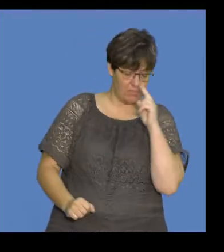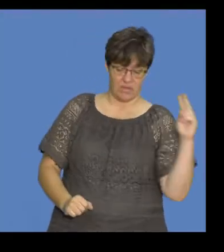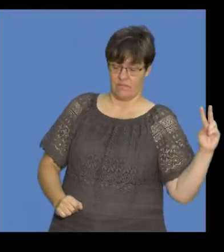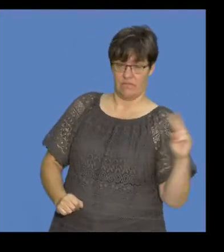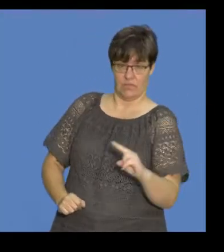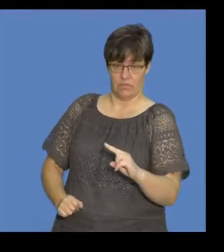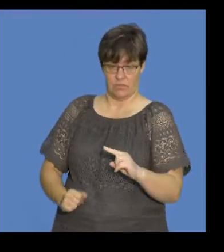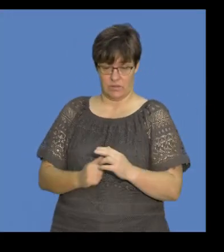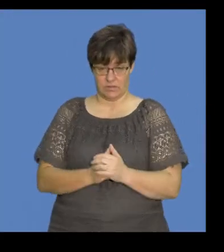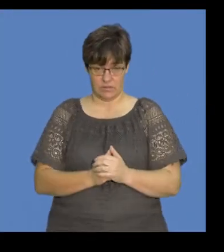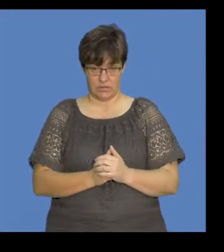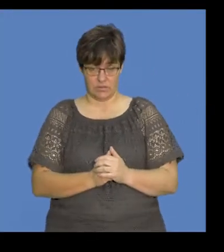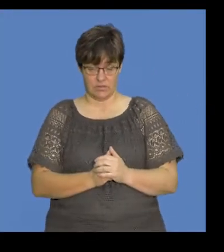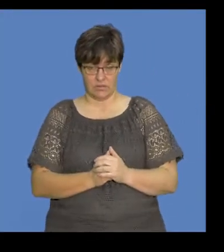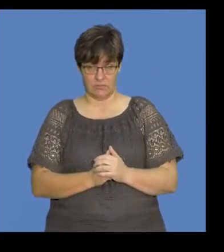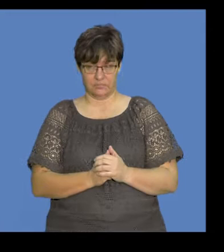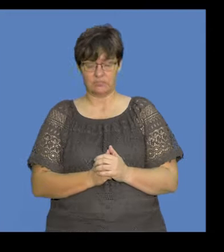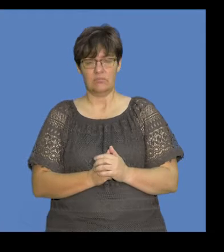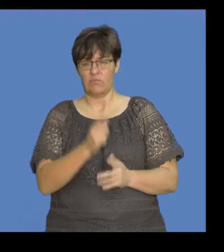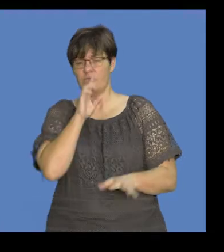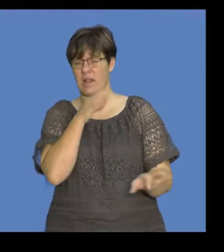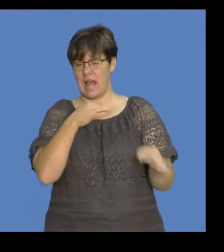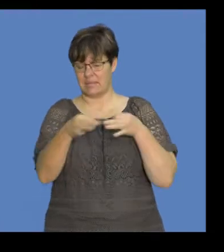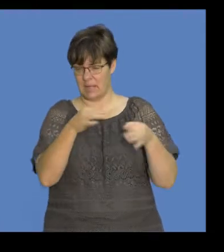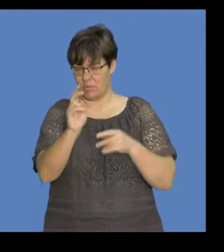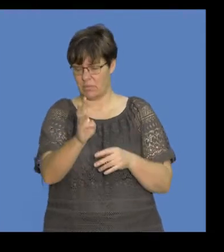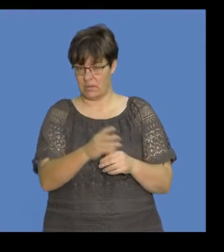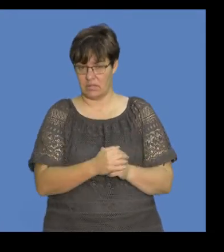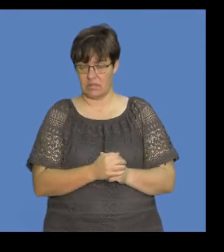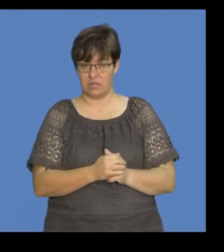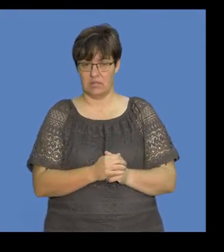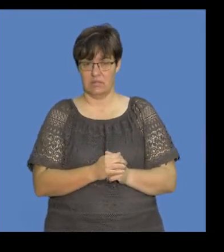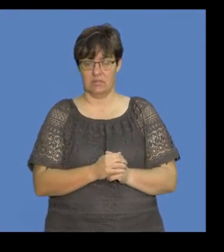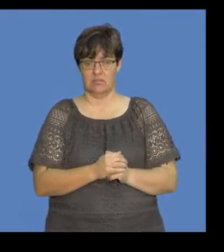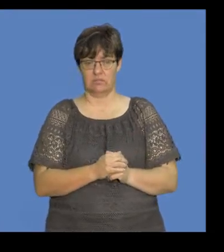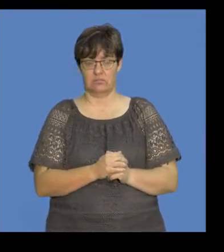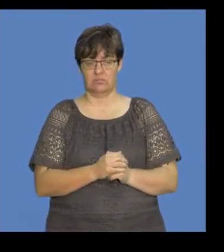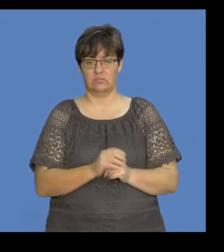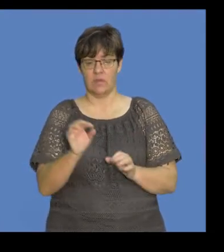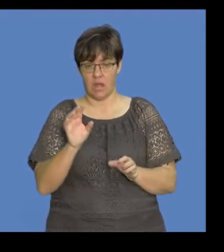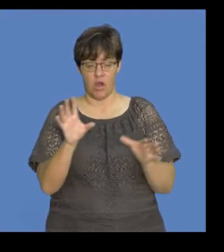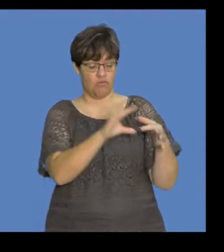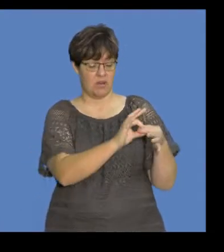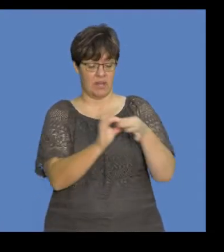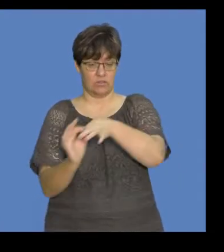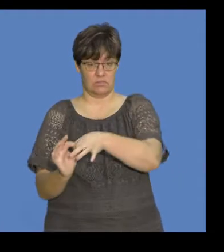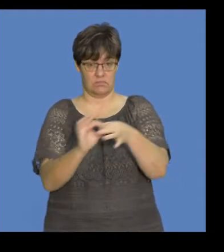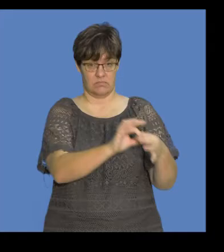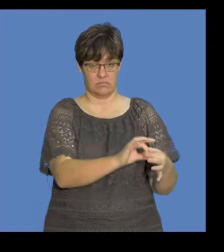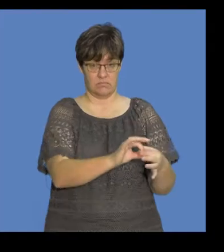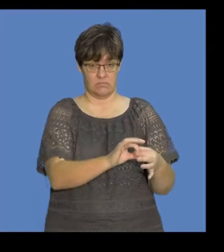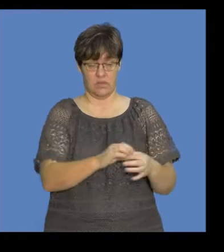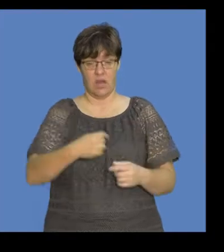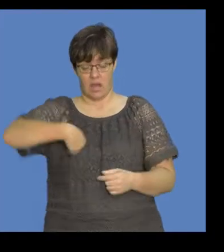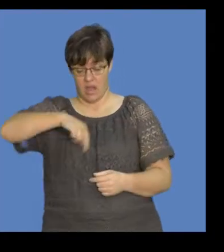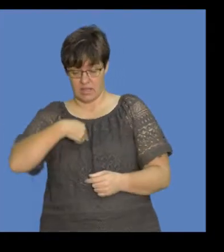opposite point of view. Okay? I'm going to explain that. Now, obviously, this relationship between us and